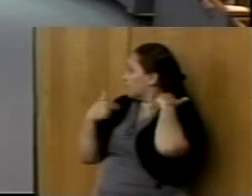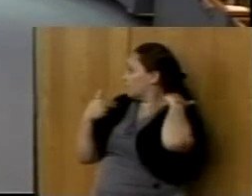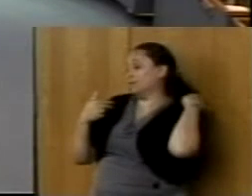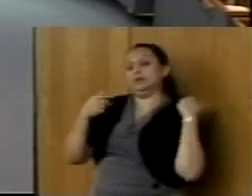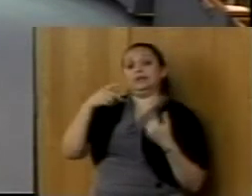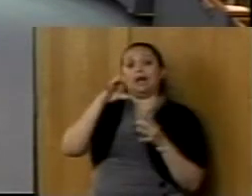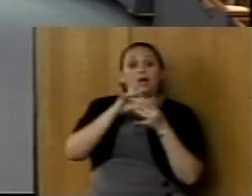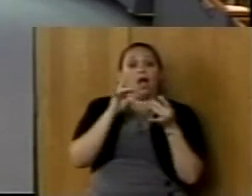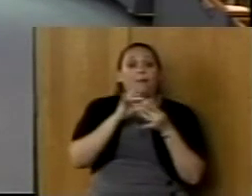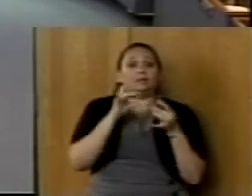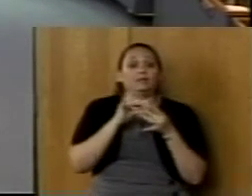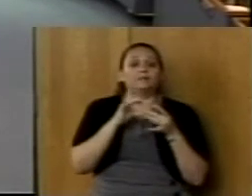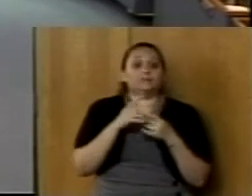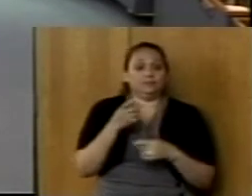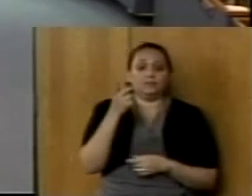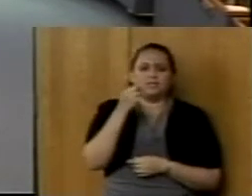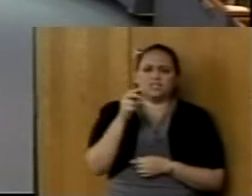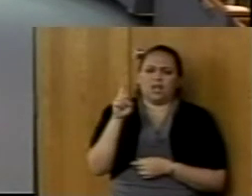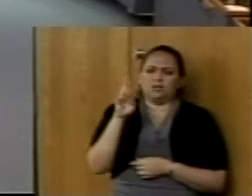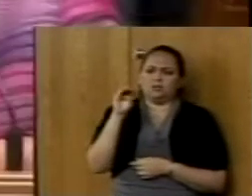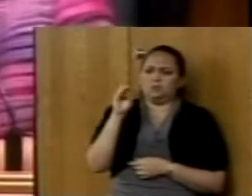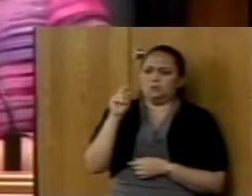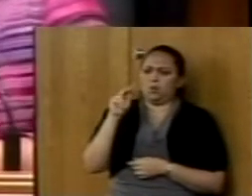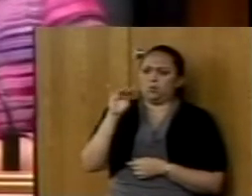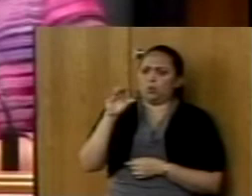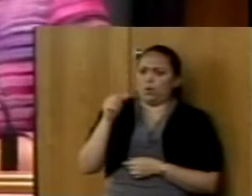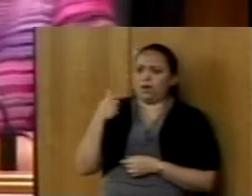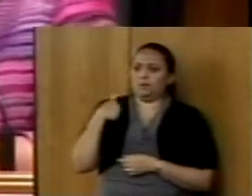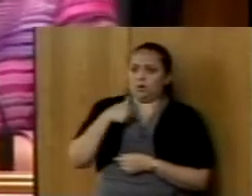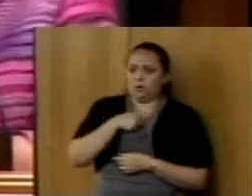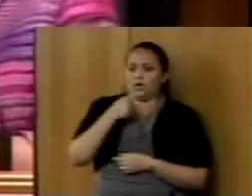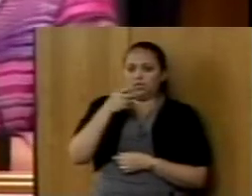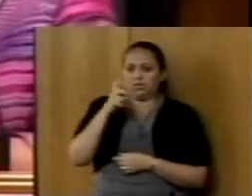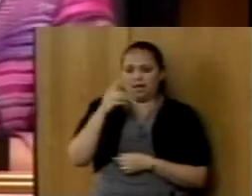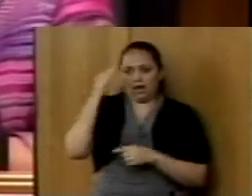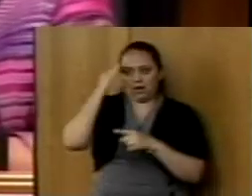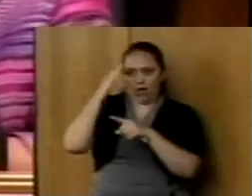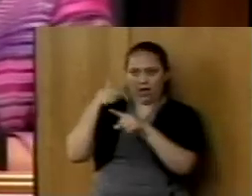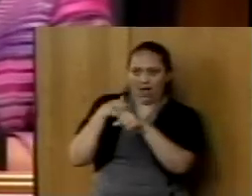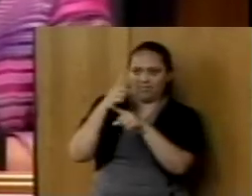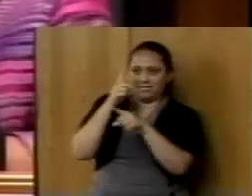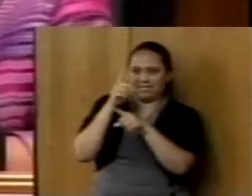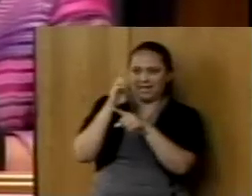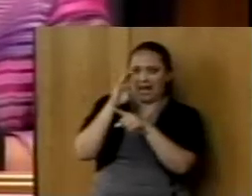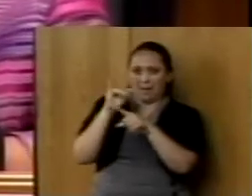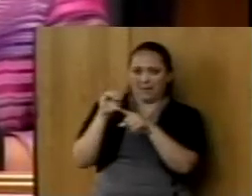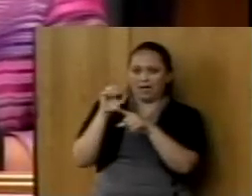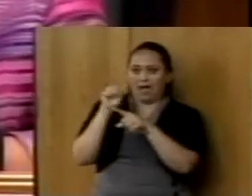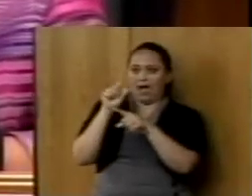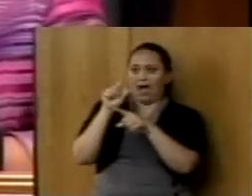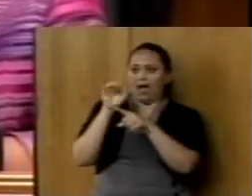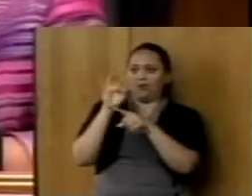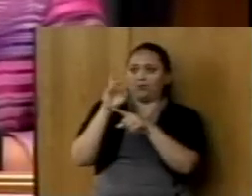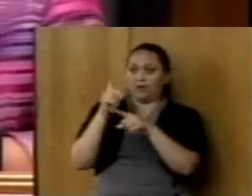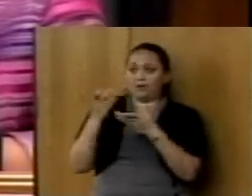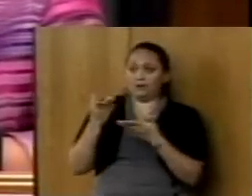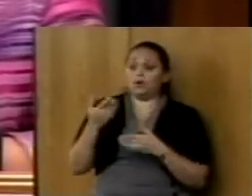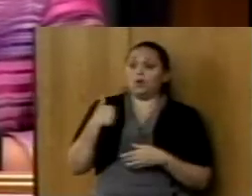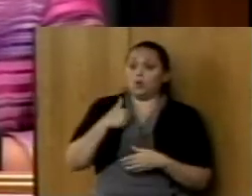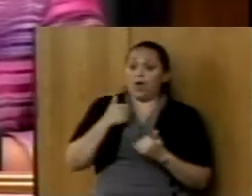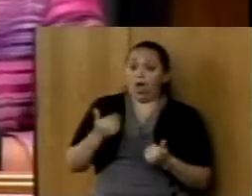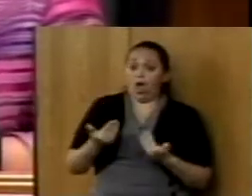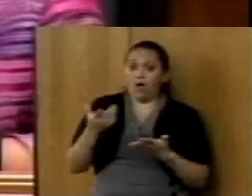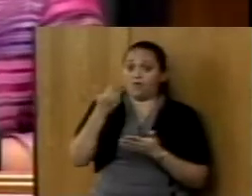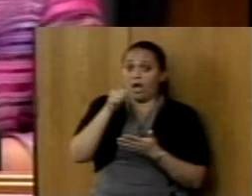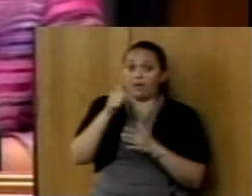comment. Okay, Mrs. Peña. Dr. Montoya, because we're in GED and I know we have Ms. Debbie Alford here. Do we offer any of these programs